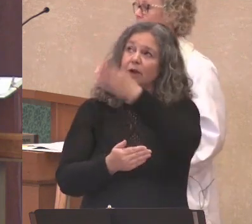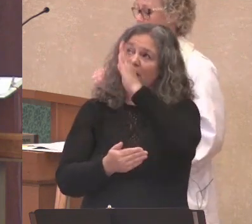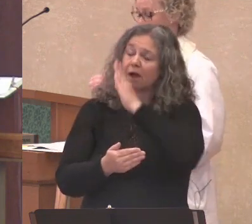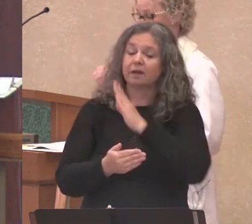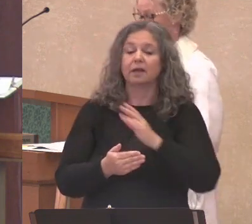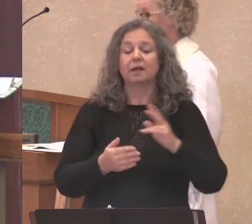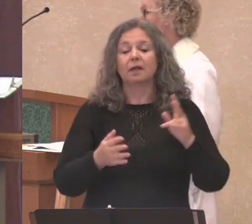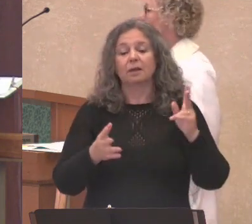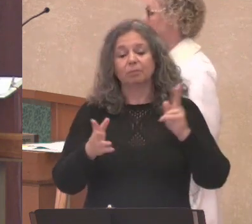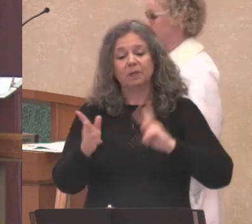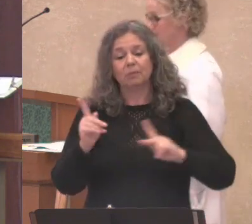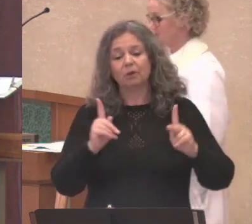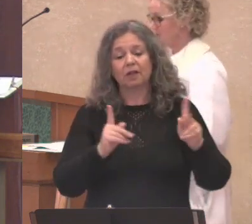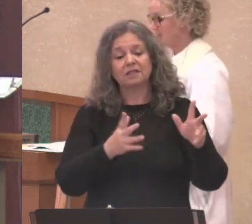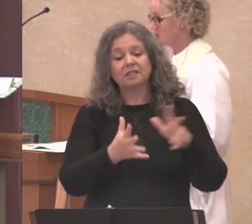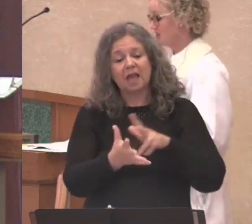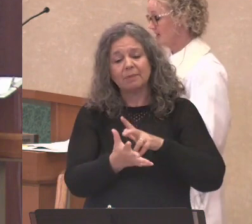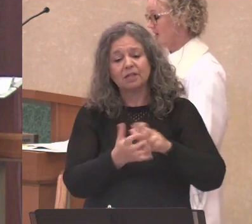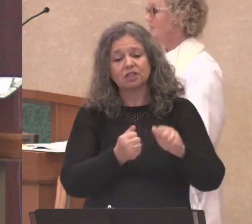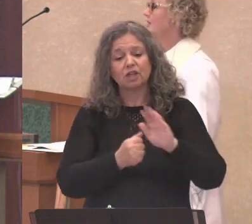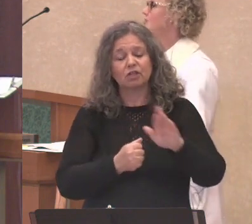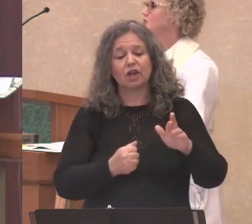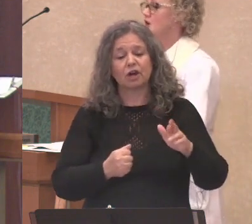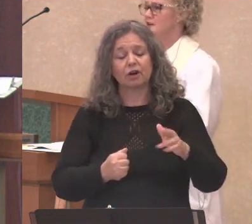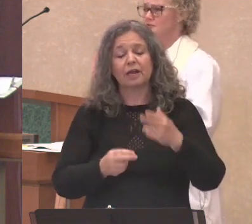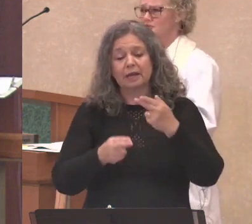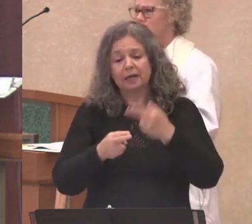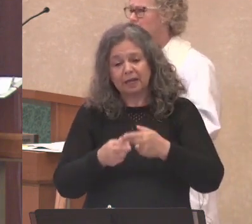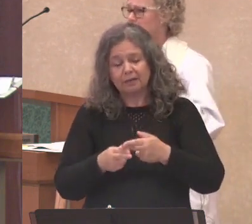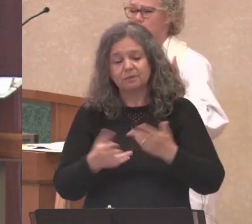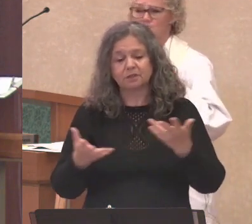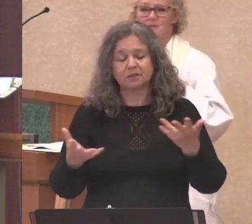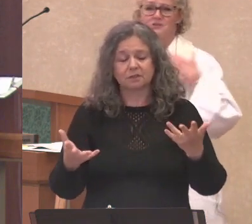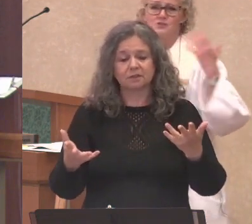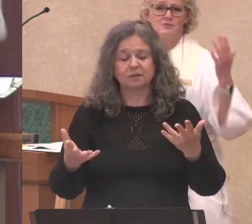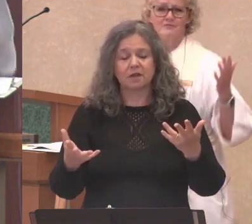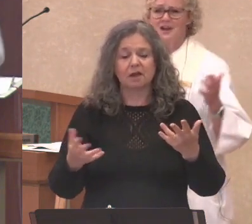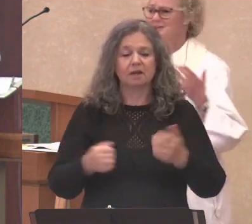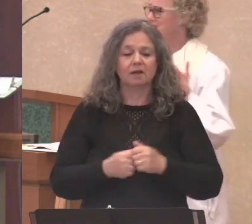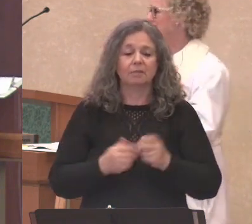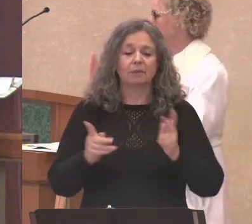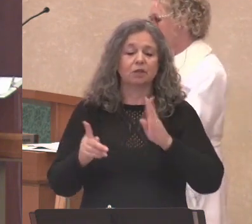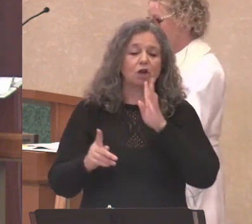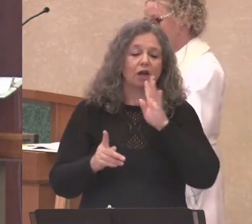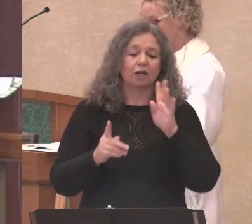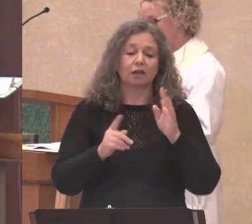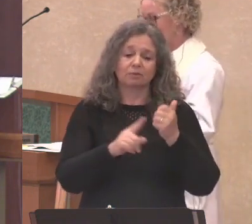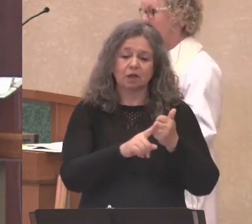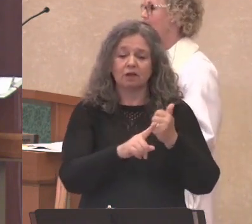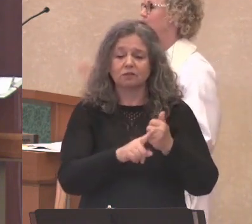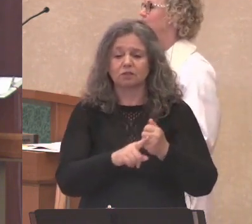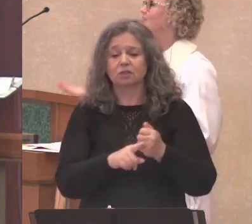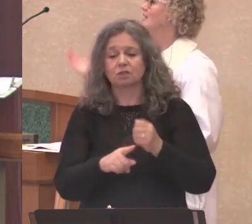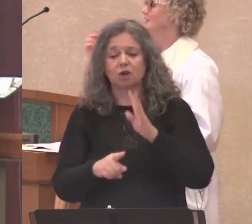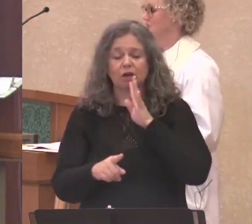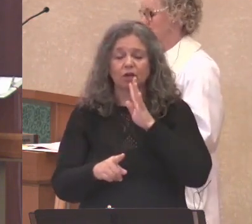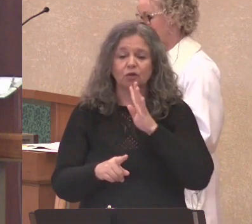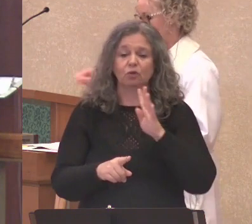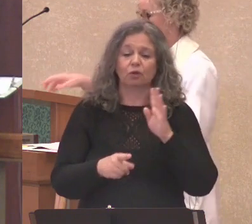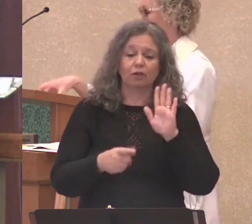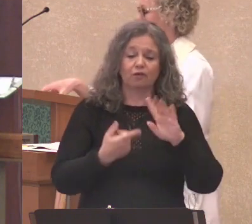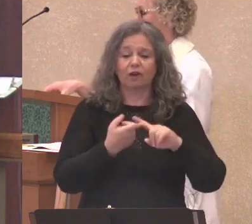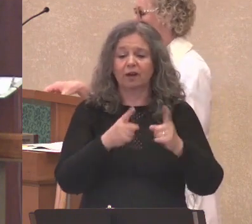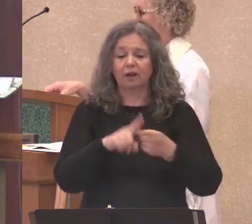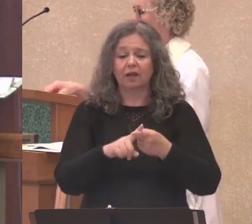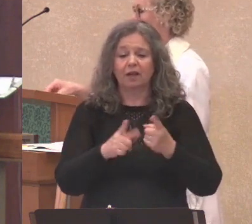have apparently damaged their reputation. Then they're talking to themselves, or maybe it's to a friend, it's kind of hard to tell. And then finally they're